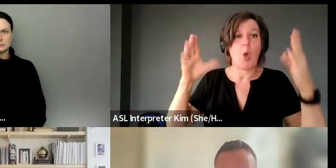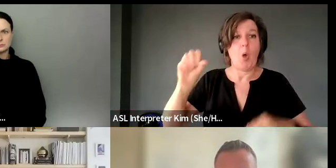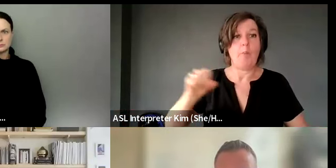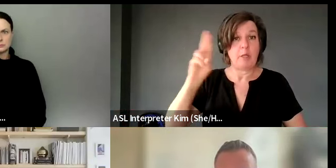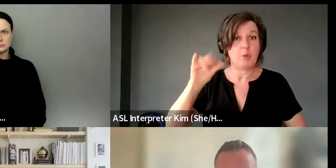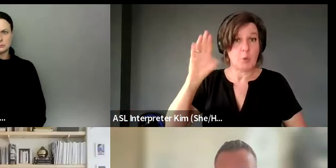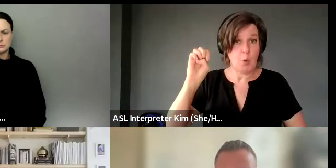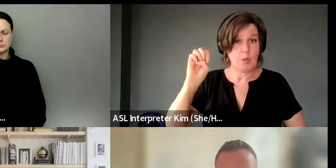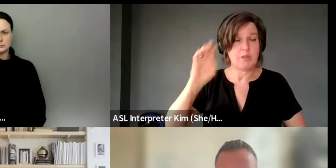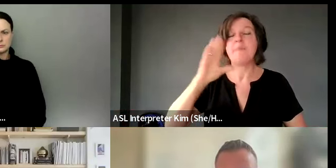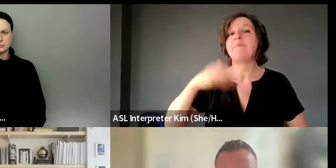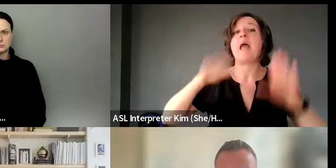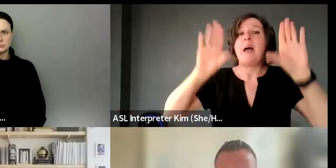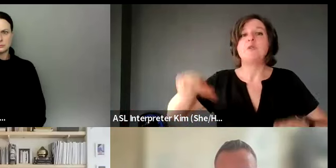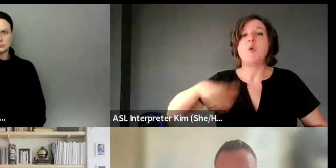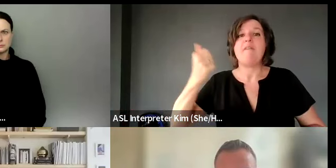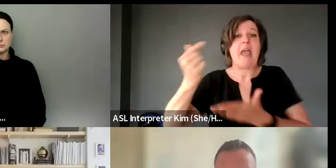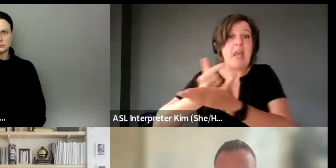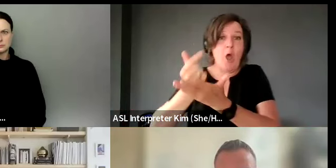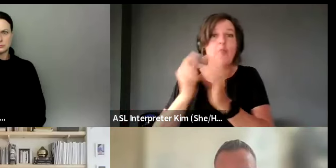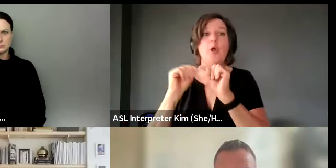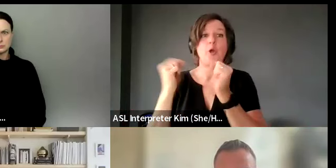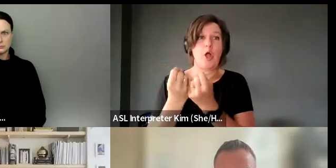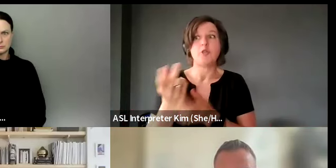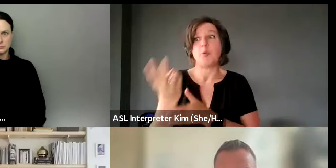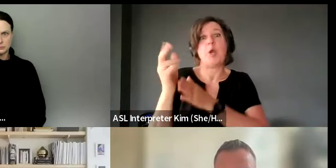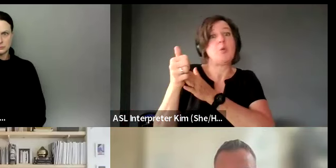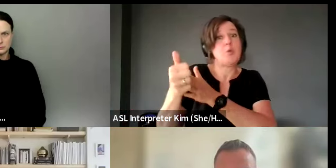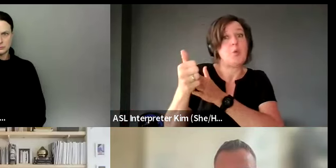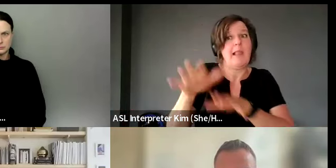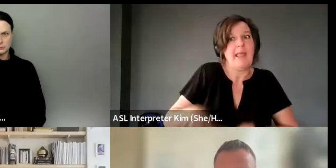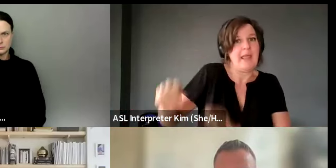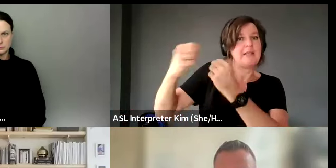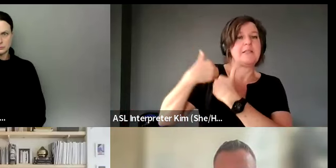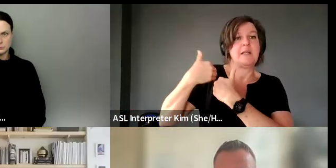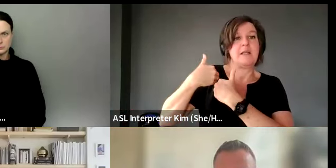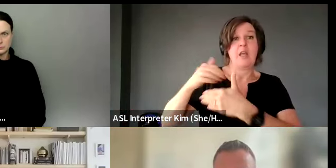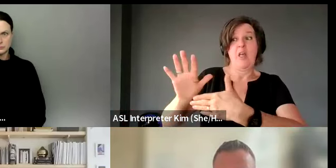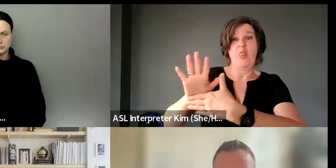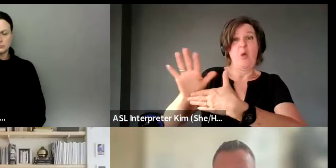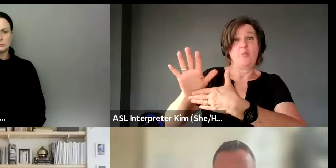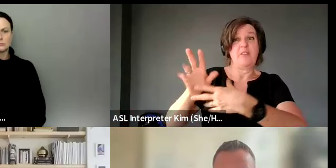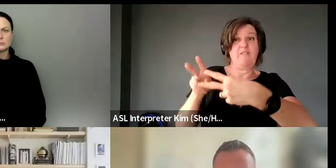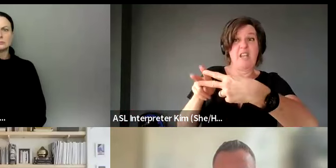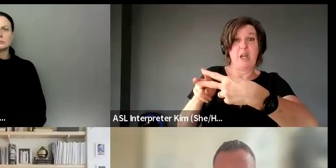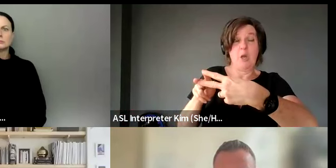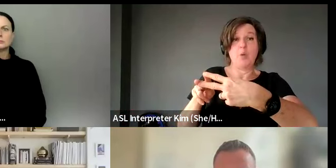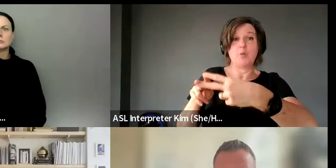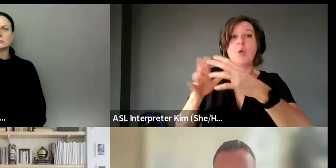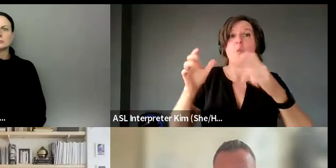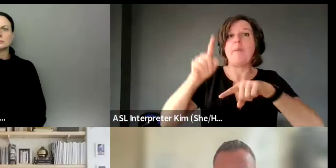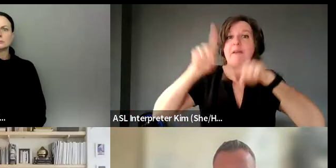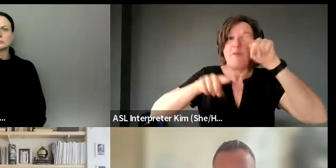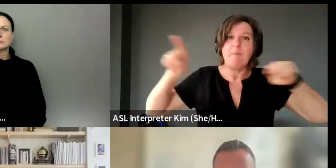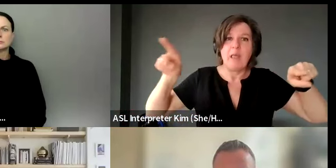another glossary team, you know, like maybe two leads who kind of do that. I think the videos ideally would be from lots of different people,